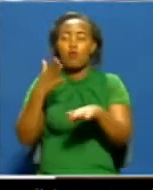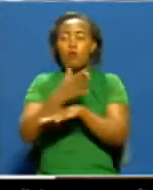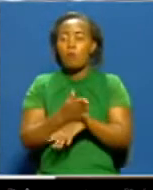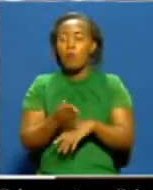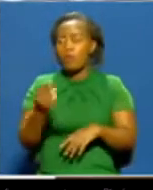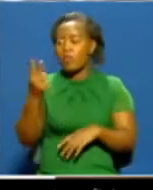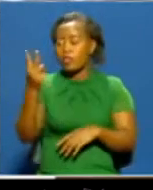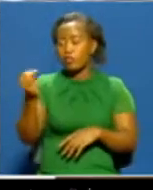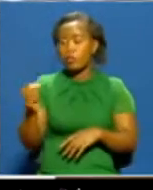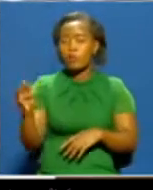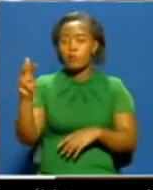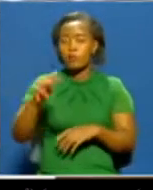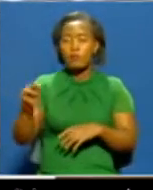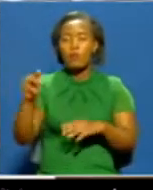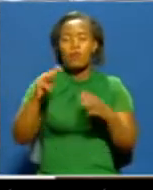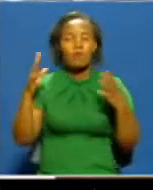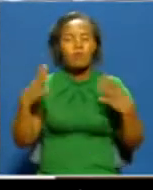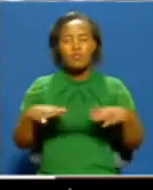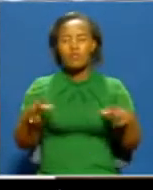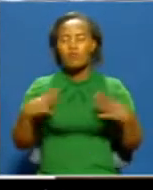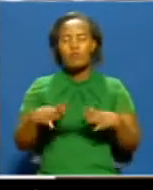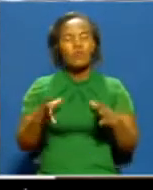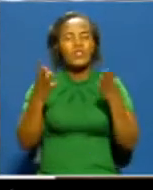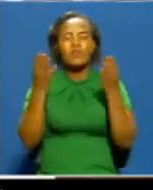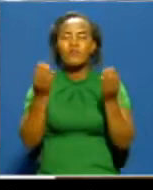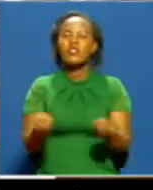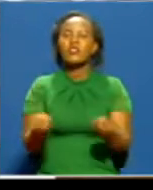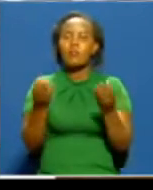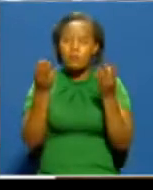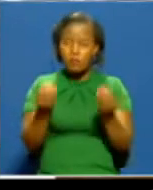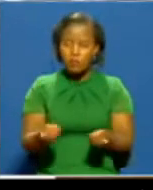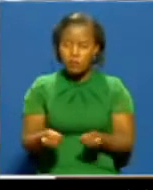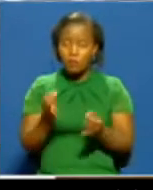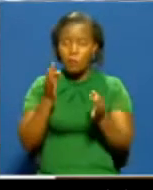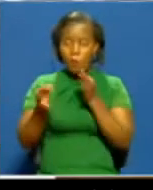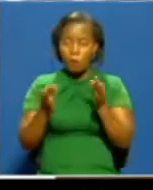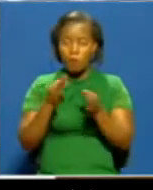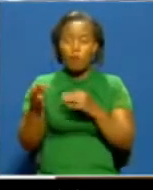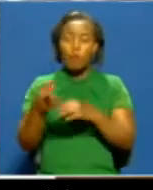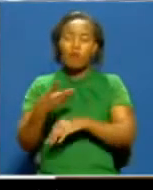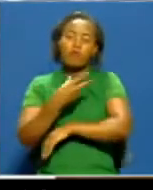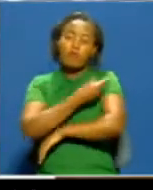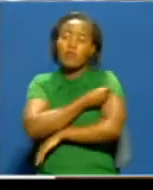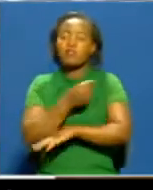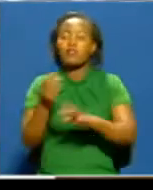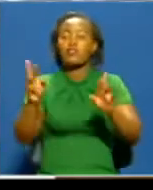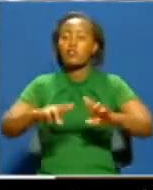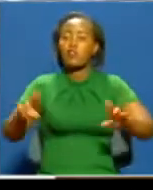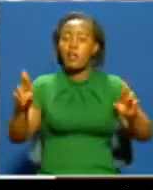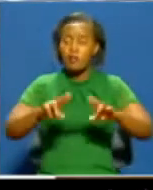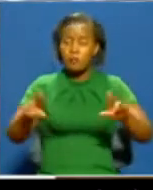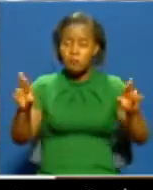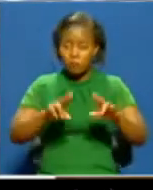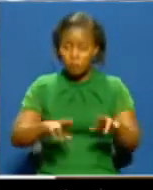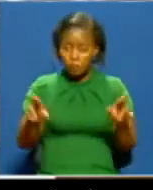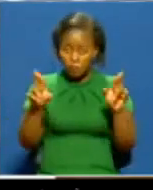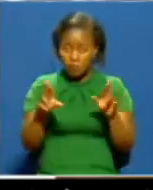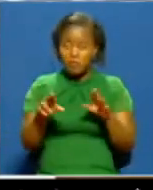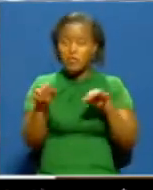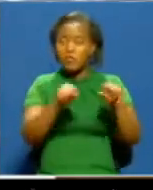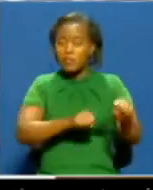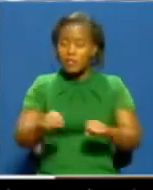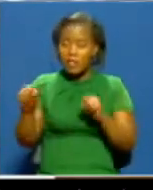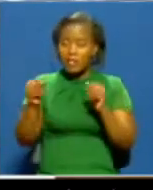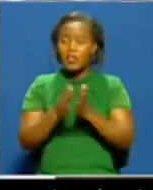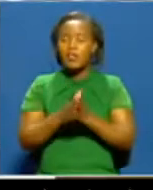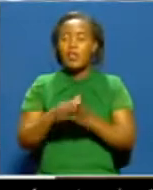million people, is an easy one if we get the vaccines. The structure that we have got and the committee that we have